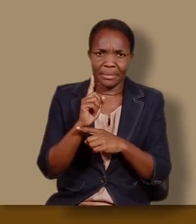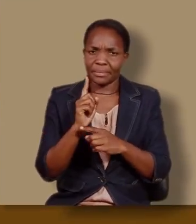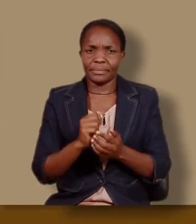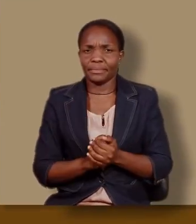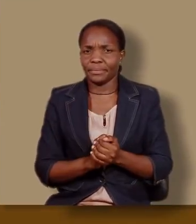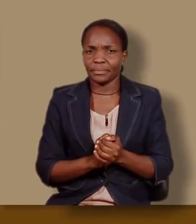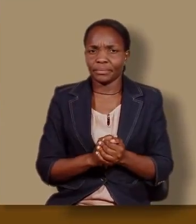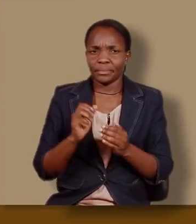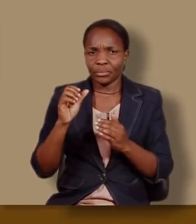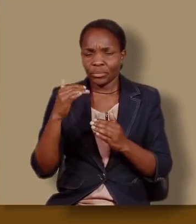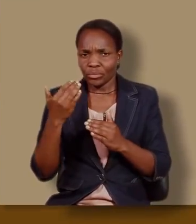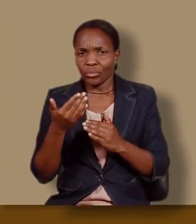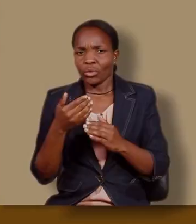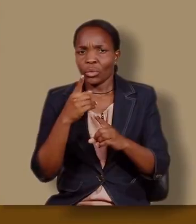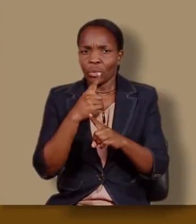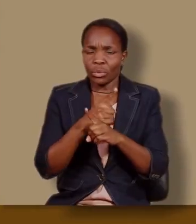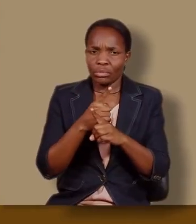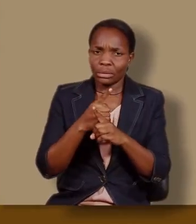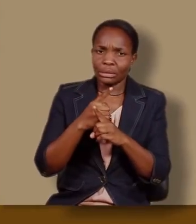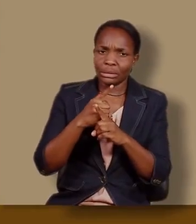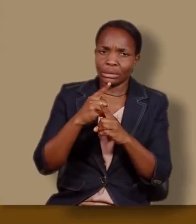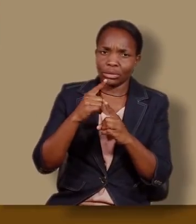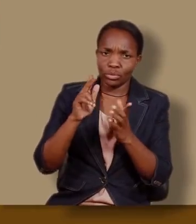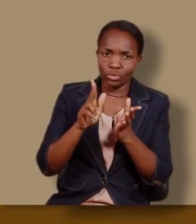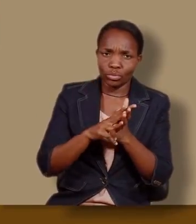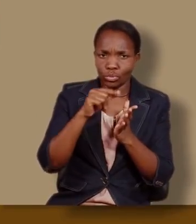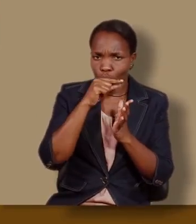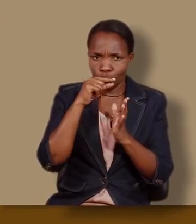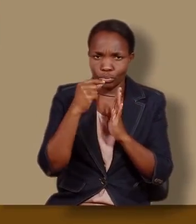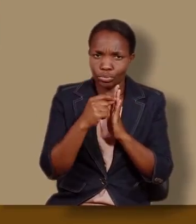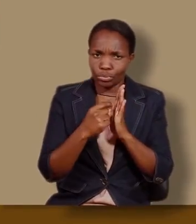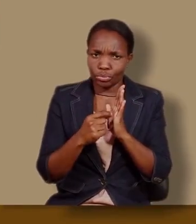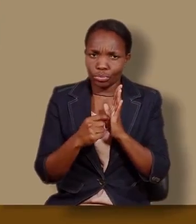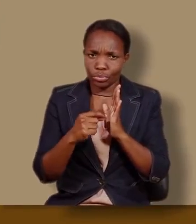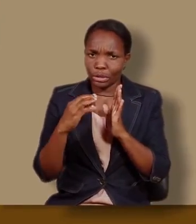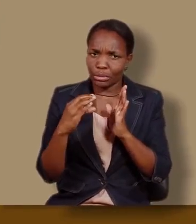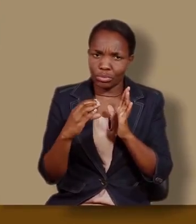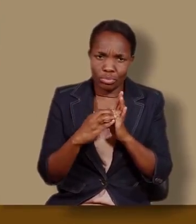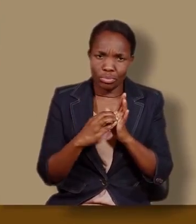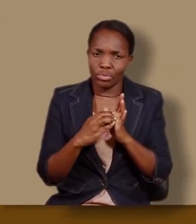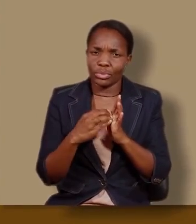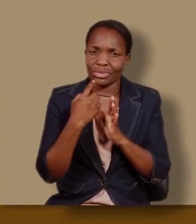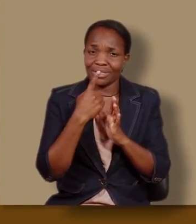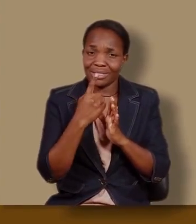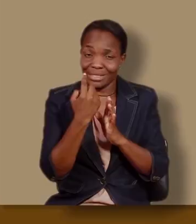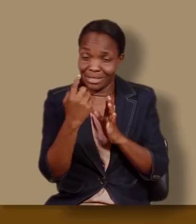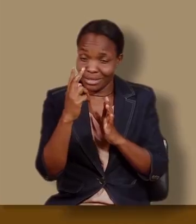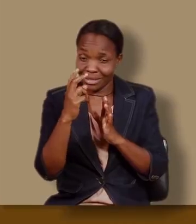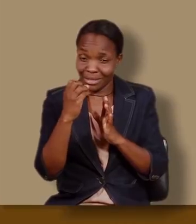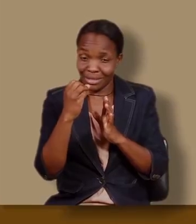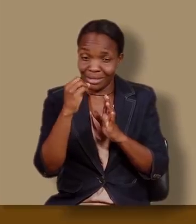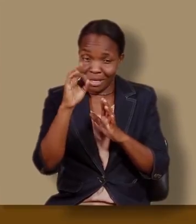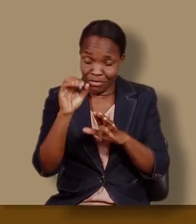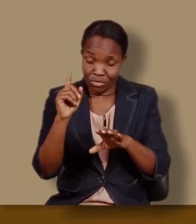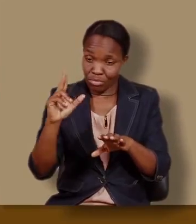Population Registration Act, which categorized every South African by race, and subsequently required people to carry